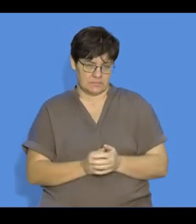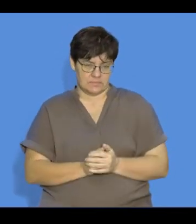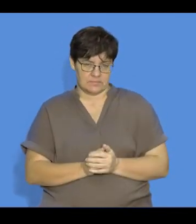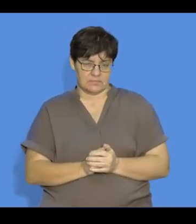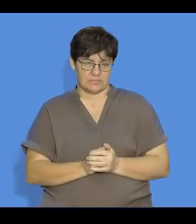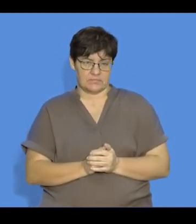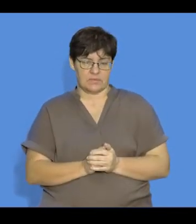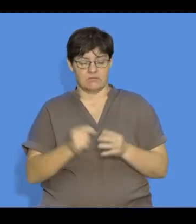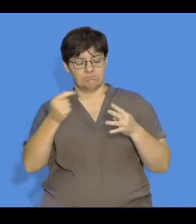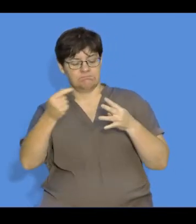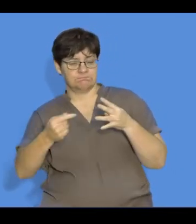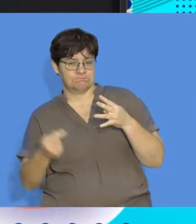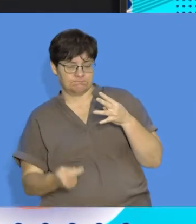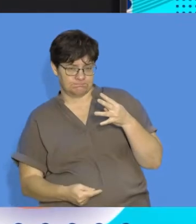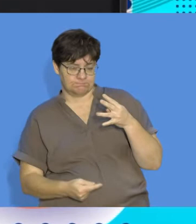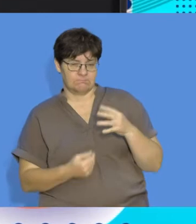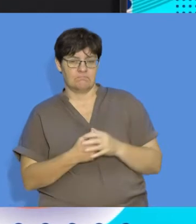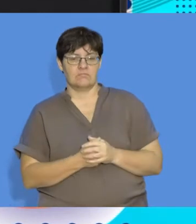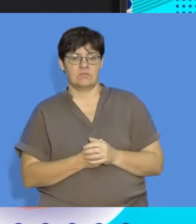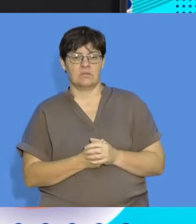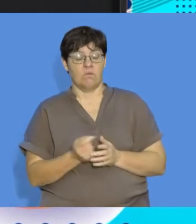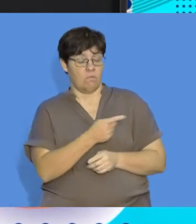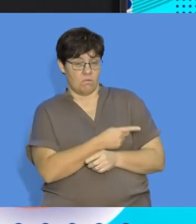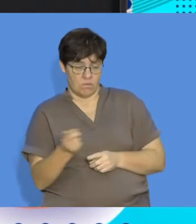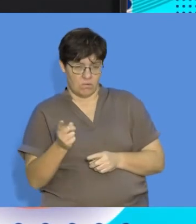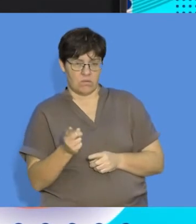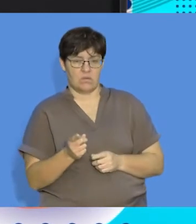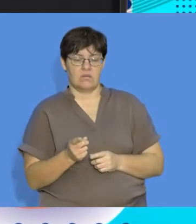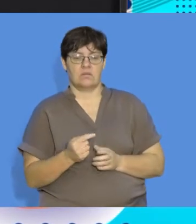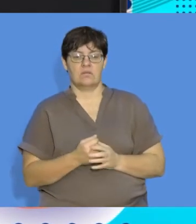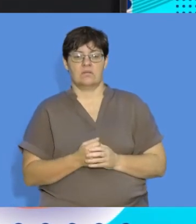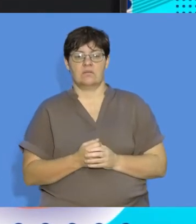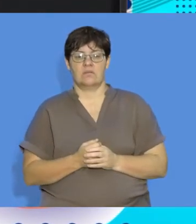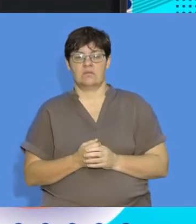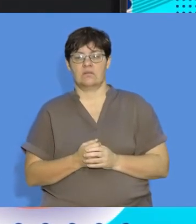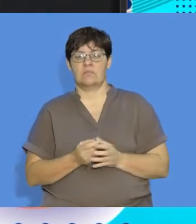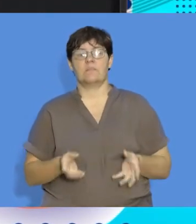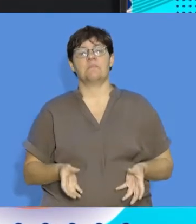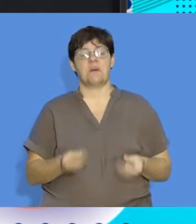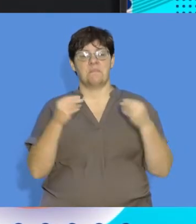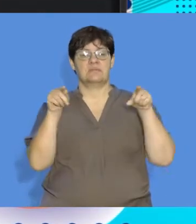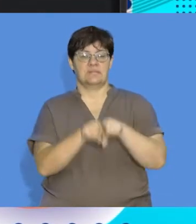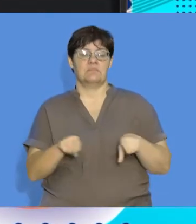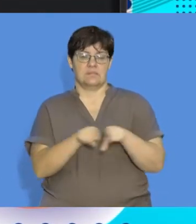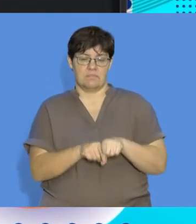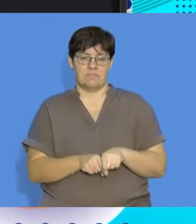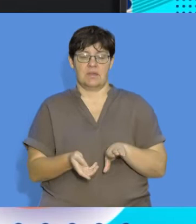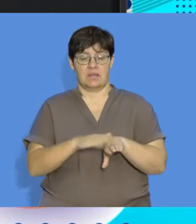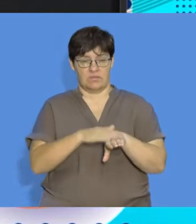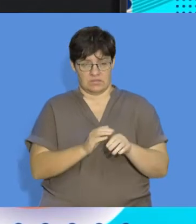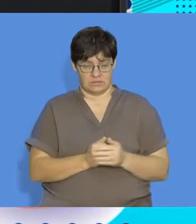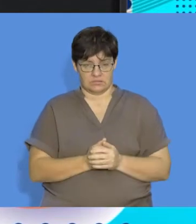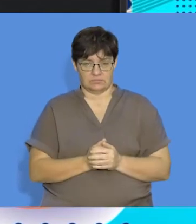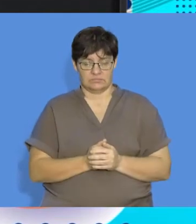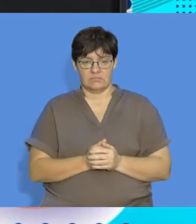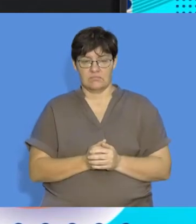had multiple components in a series circuit, all of them, we are saying that they will receive the same amount of current. Hence, we